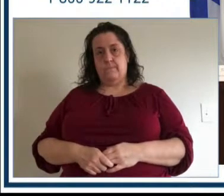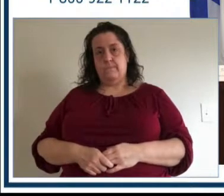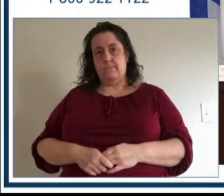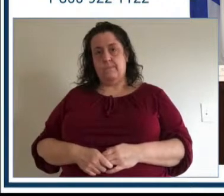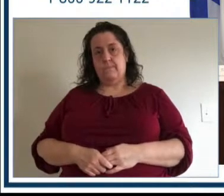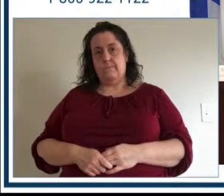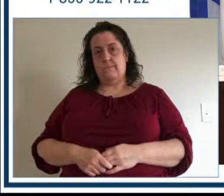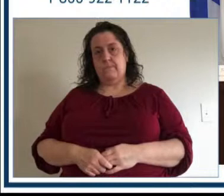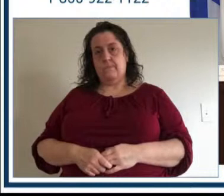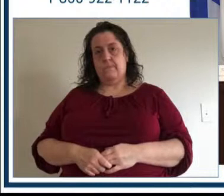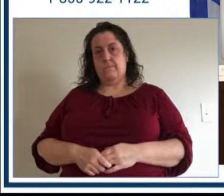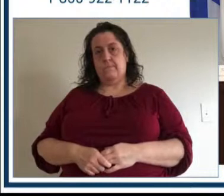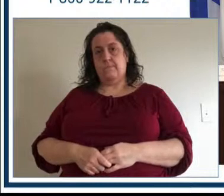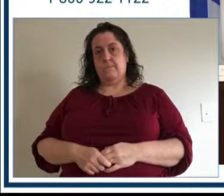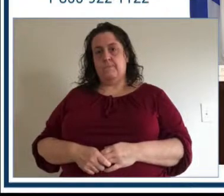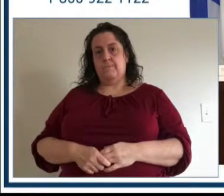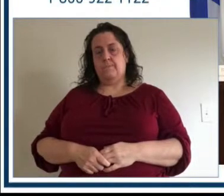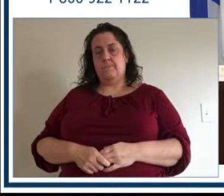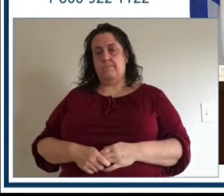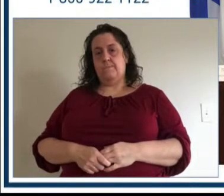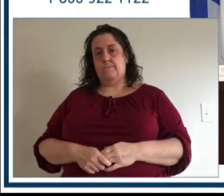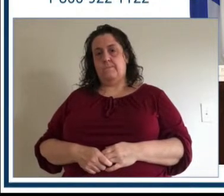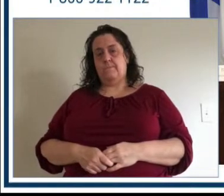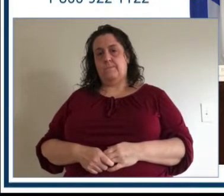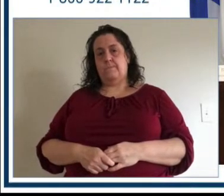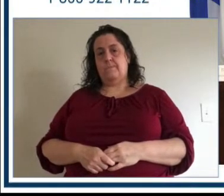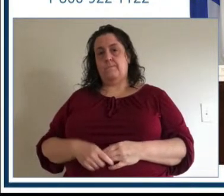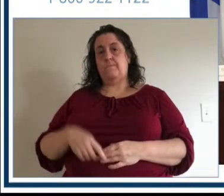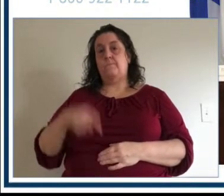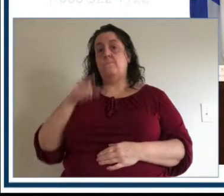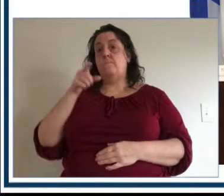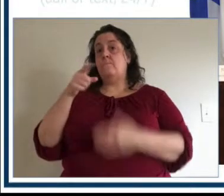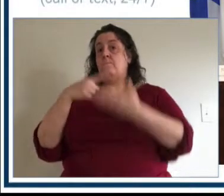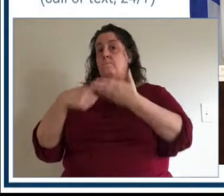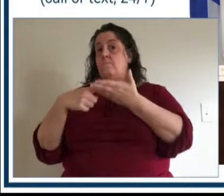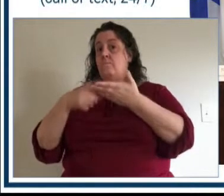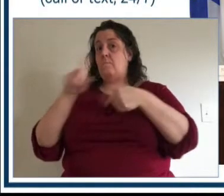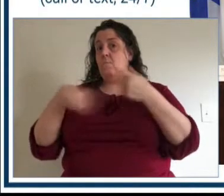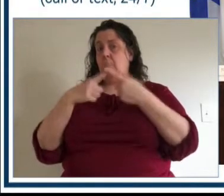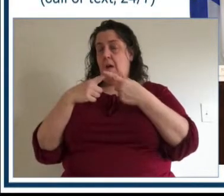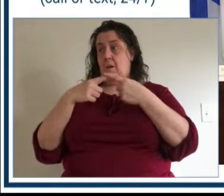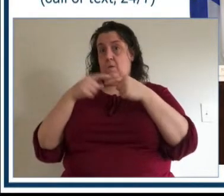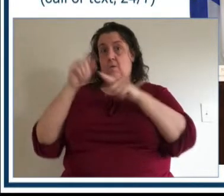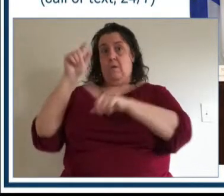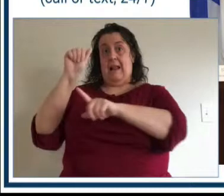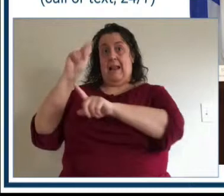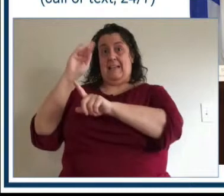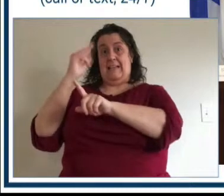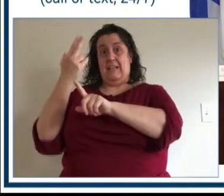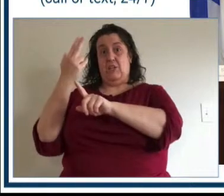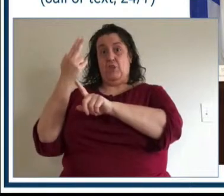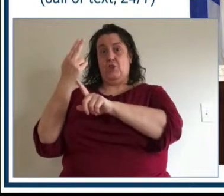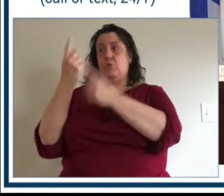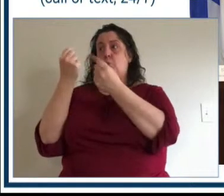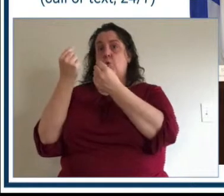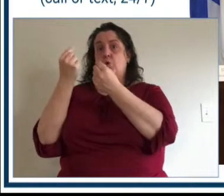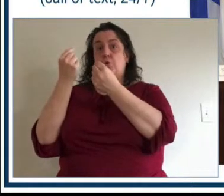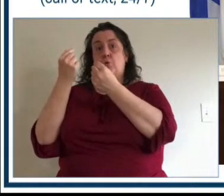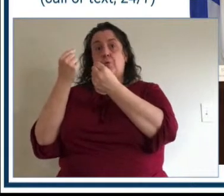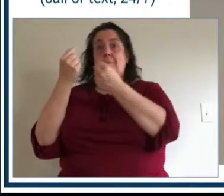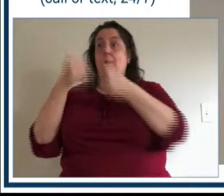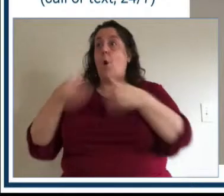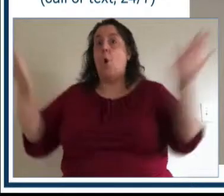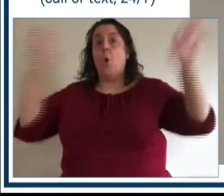from Antigonish has affected other provinces? Because I'm assuming people who went home carried it home. So yeah, we've had lots